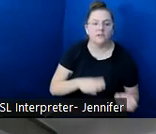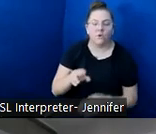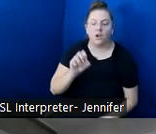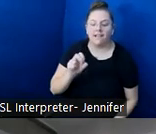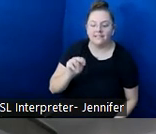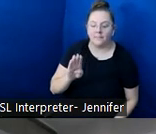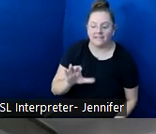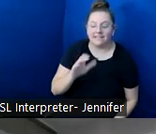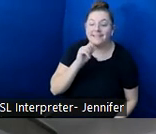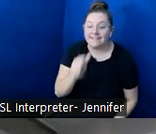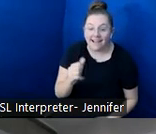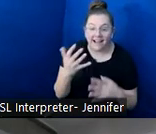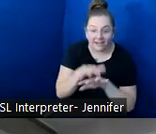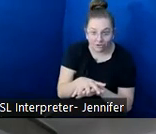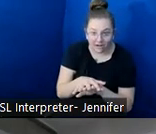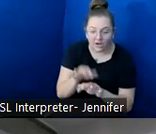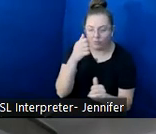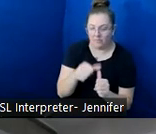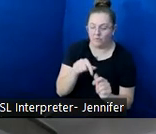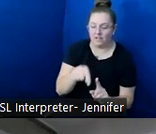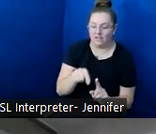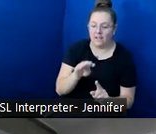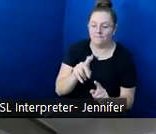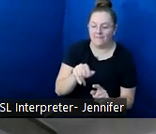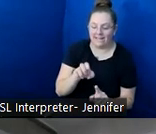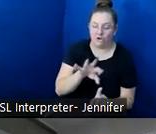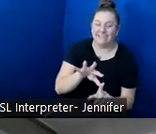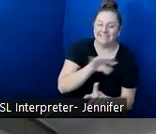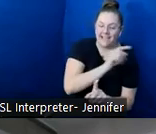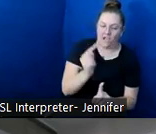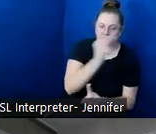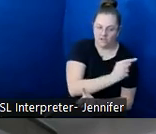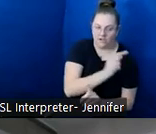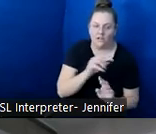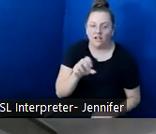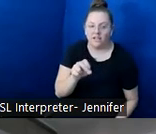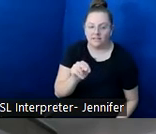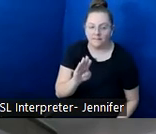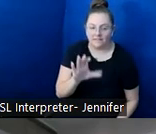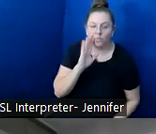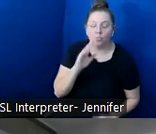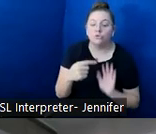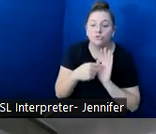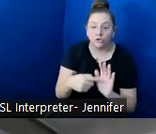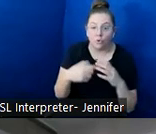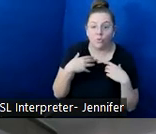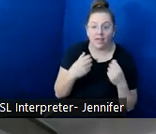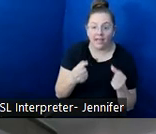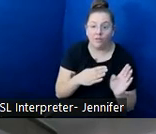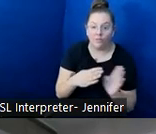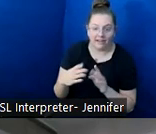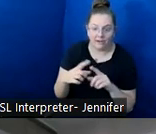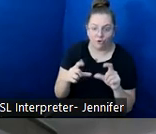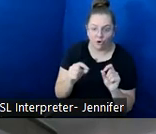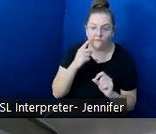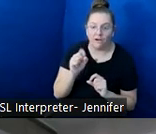non-integrated, remember that's Medicare's outside of SNBC member will show their SNBC health plan card. If they